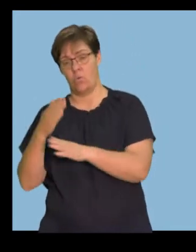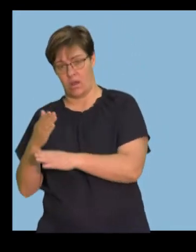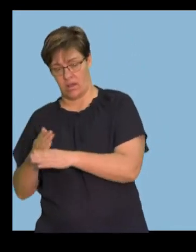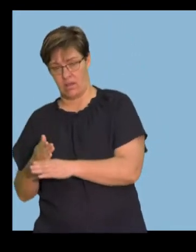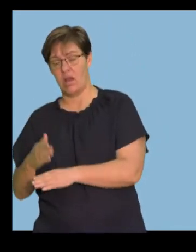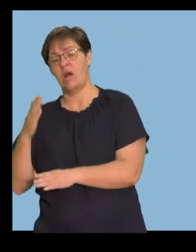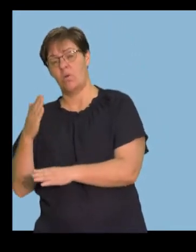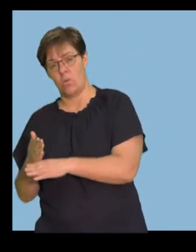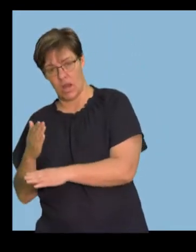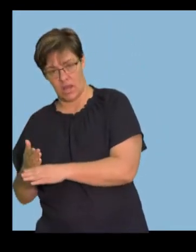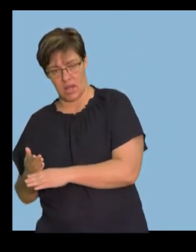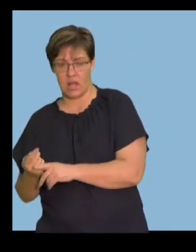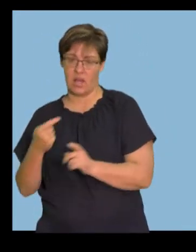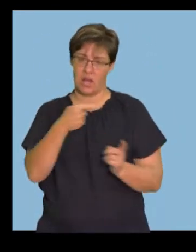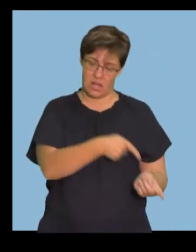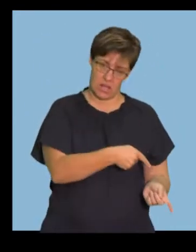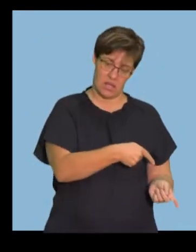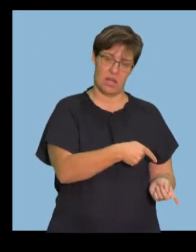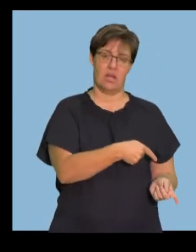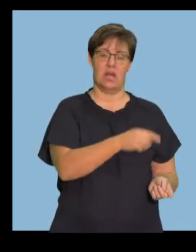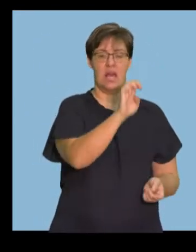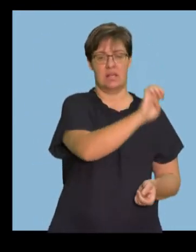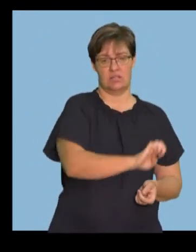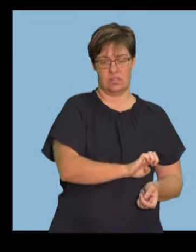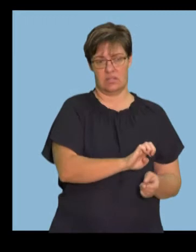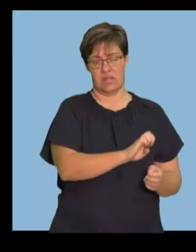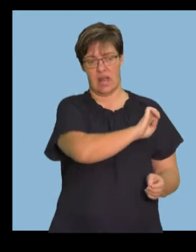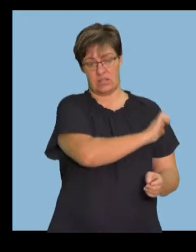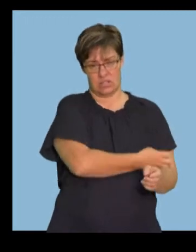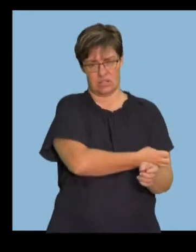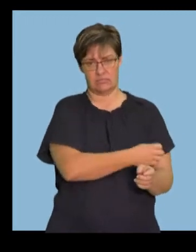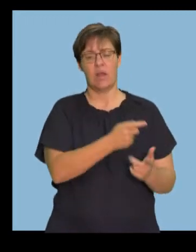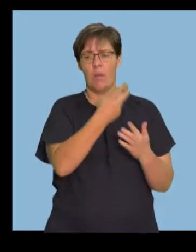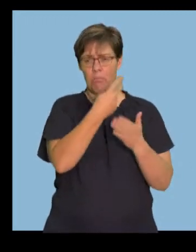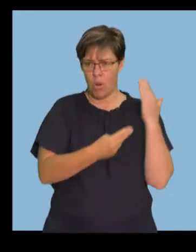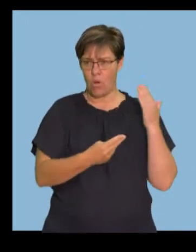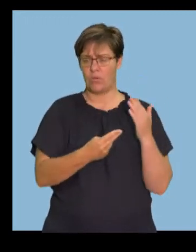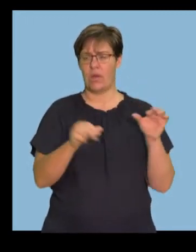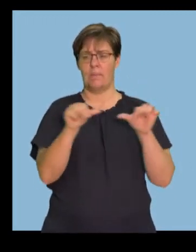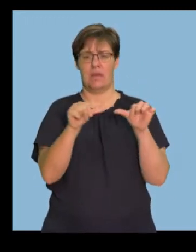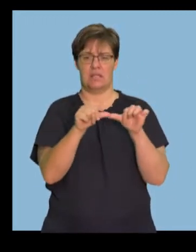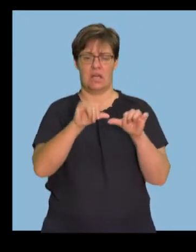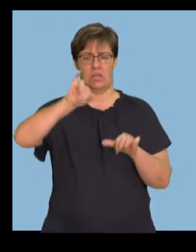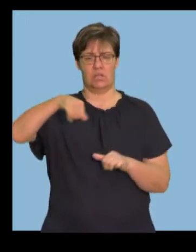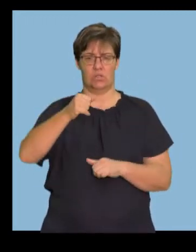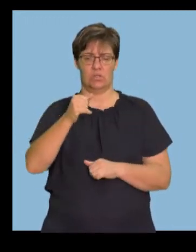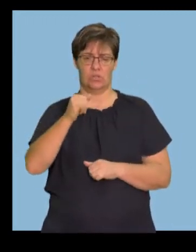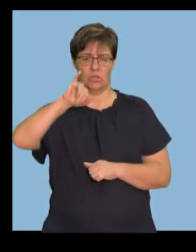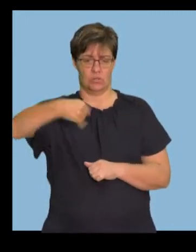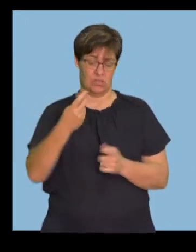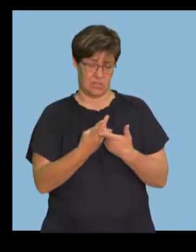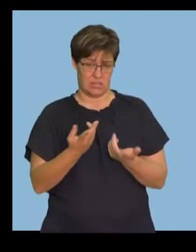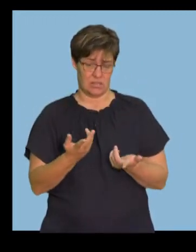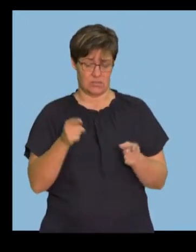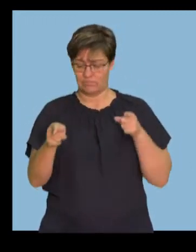in joules, work is measured in joules. Both quantities are actually scalars in the